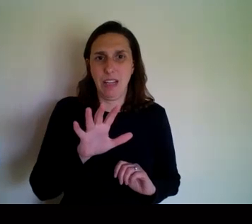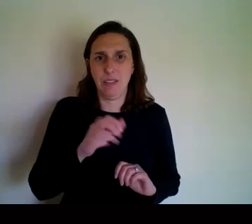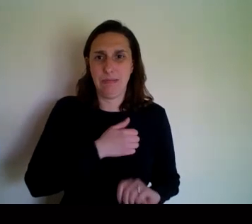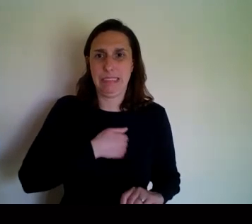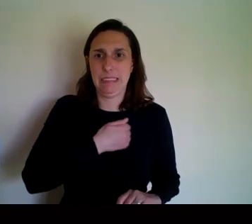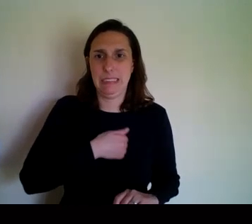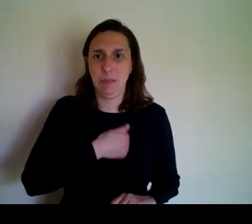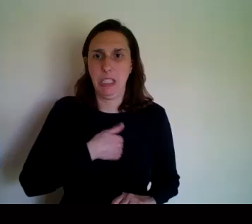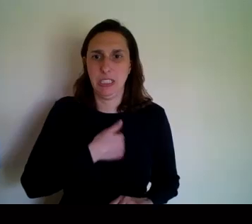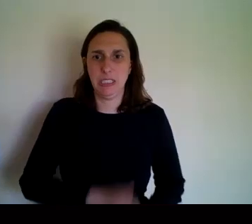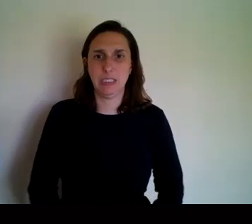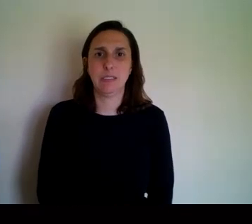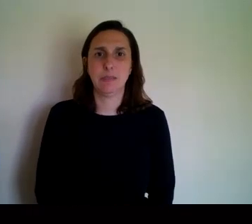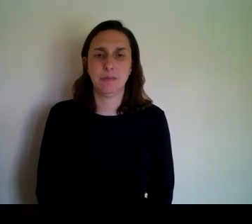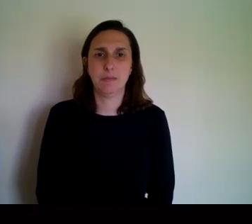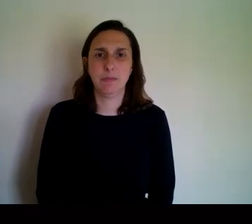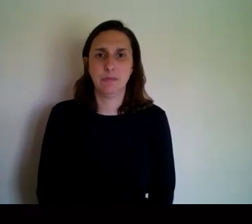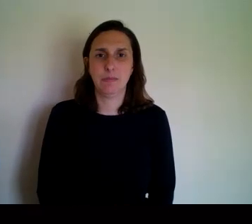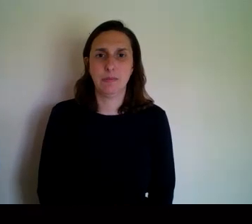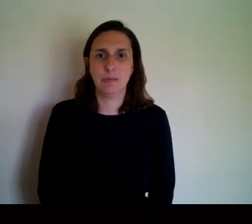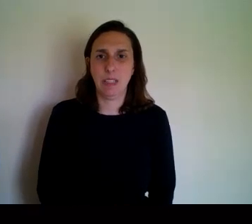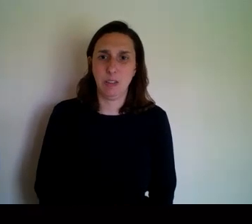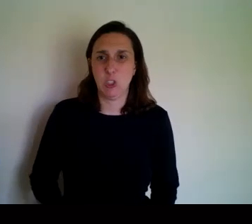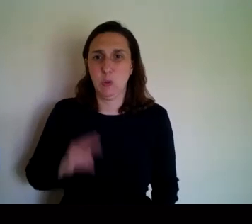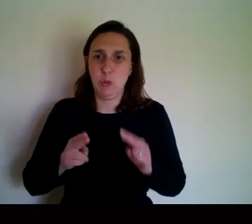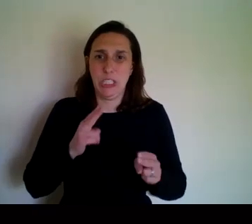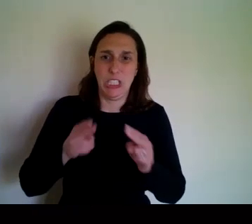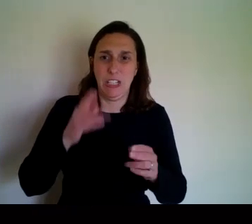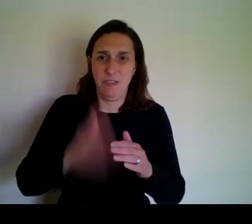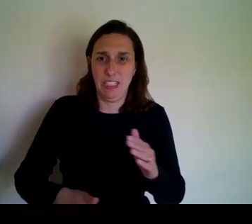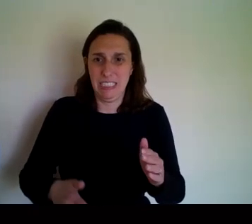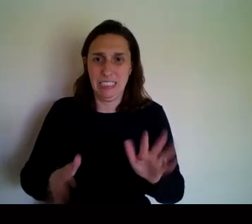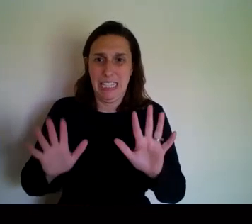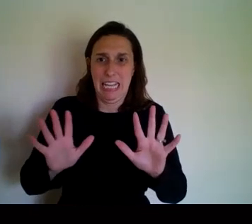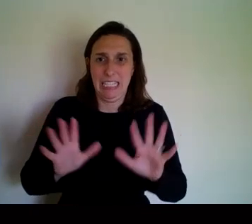apologies. I was rushing to the punchline.